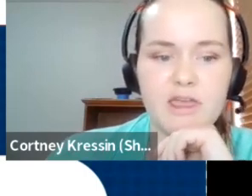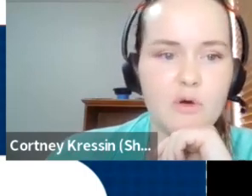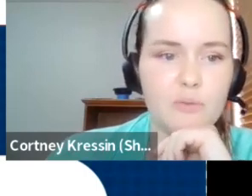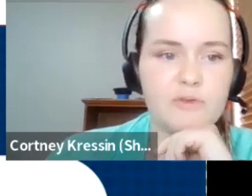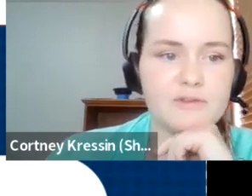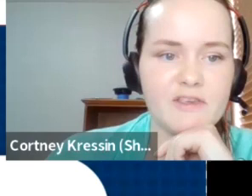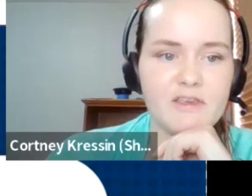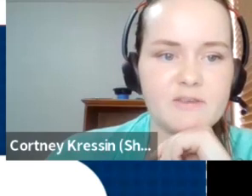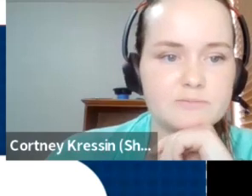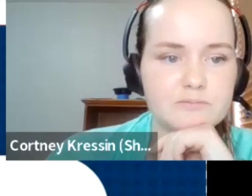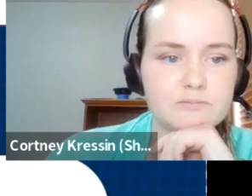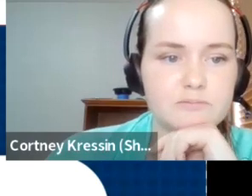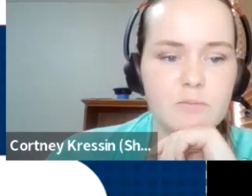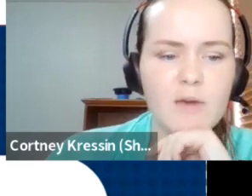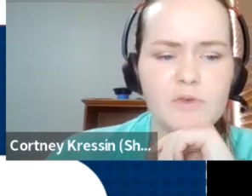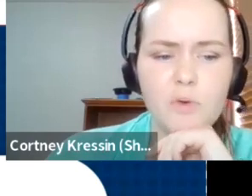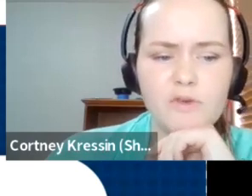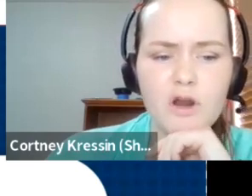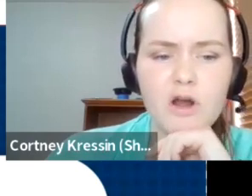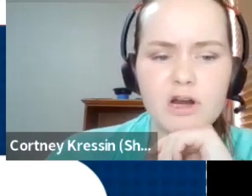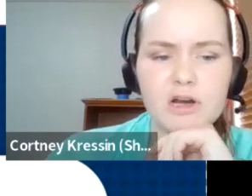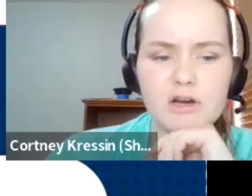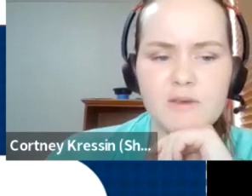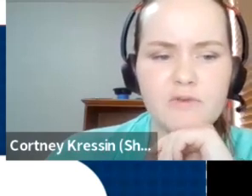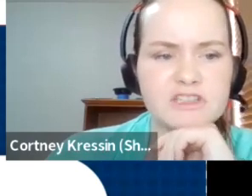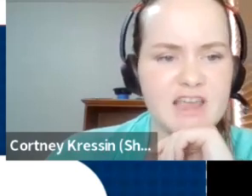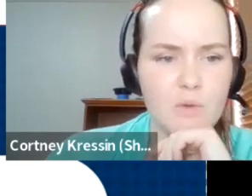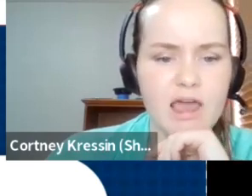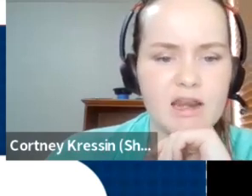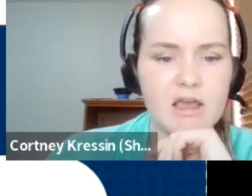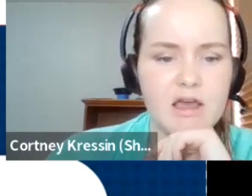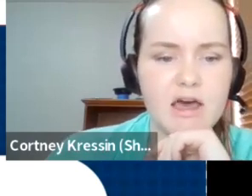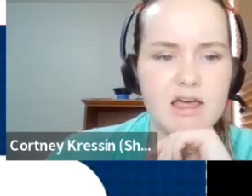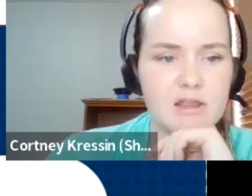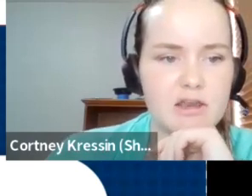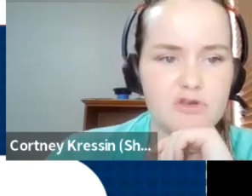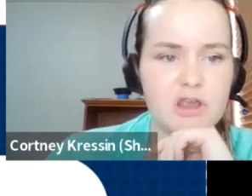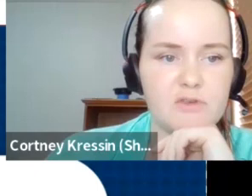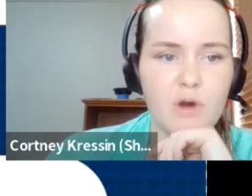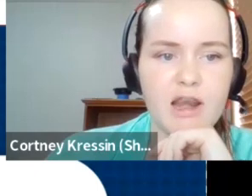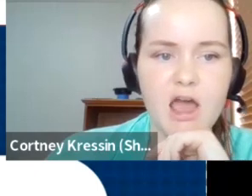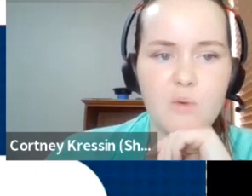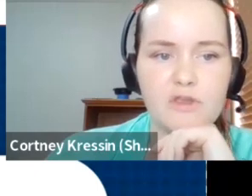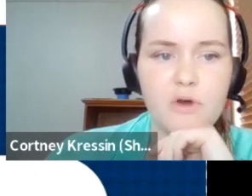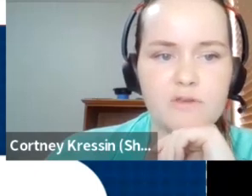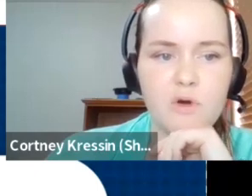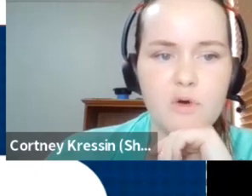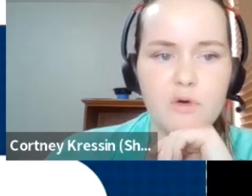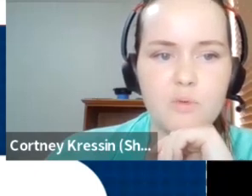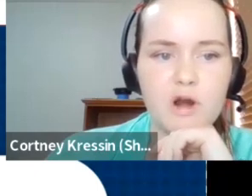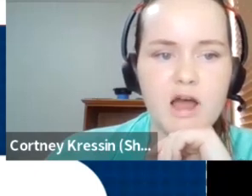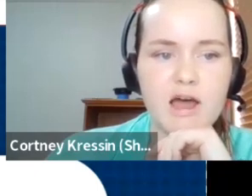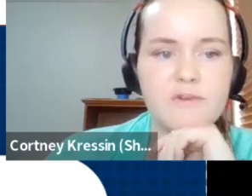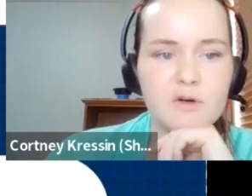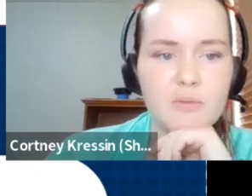critical in-home services. So those are some of our statewide initiatives right now. We do